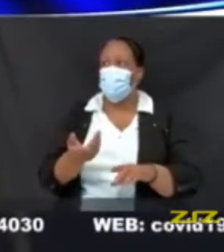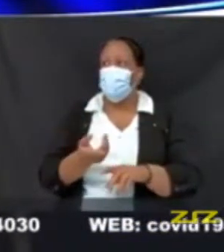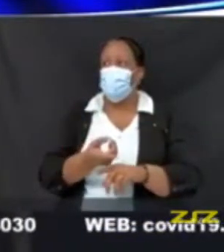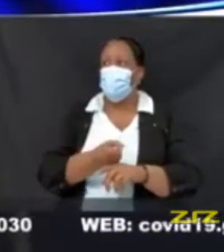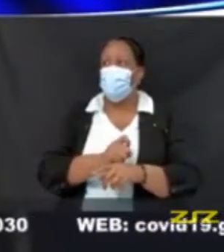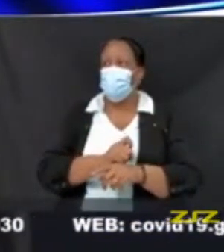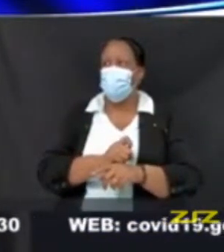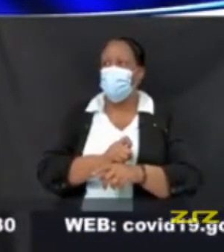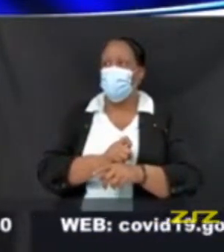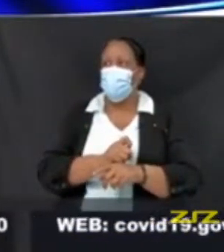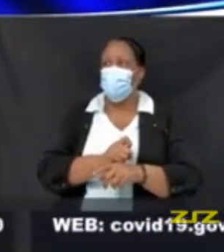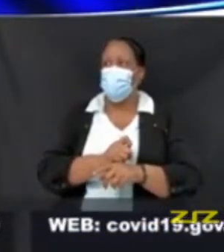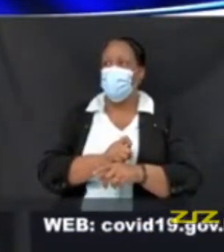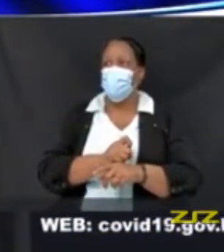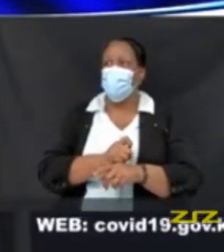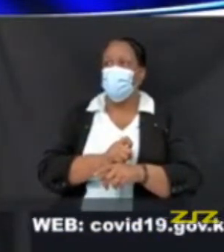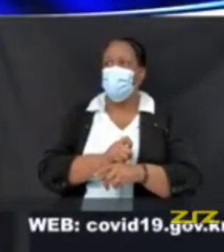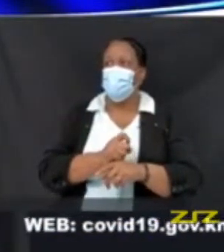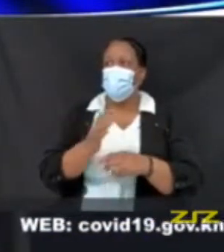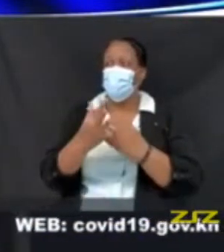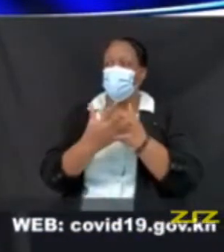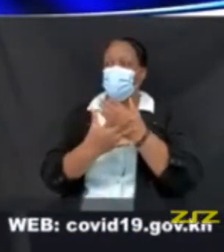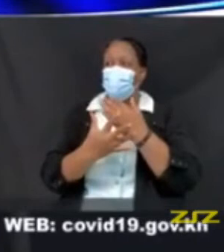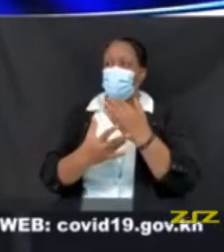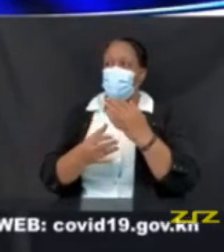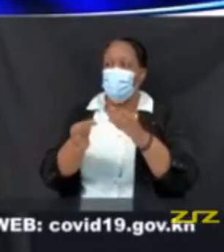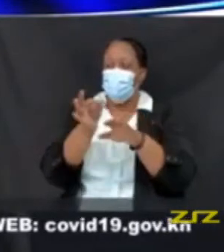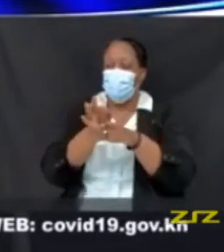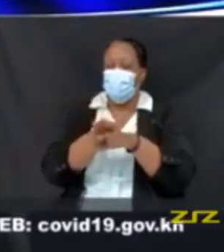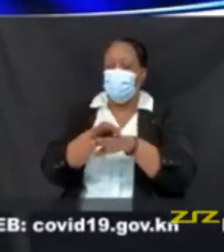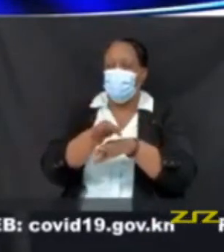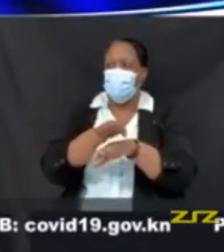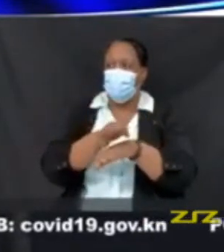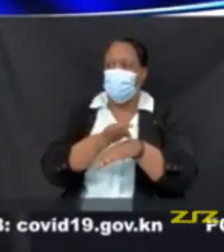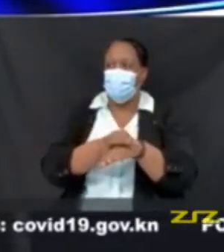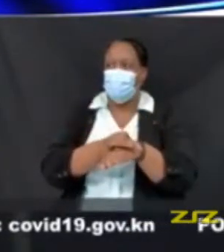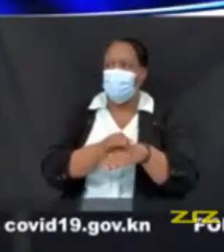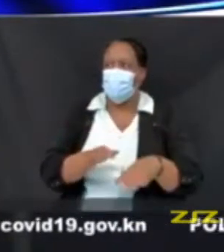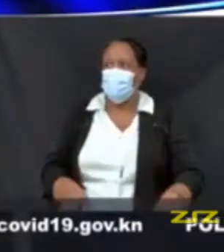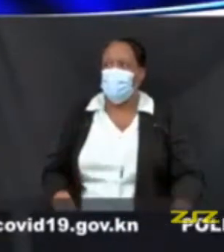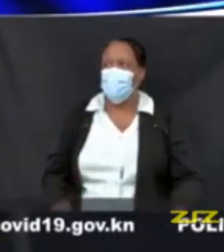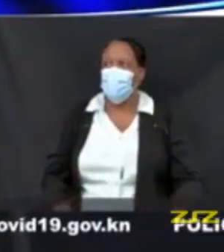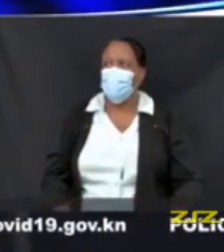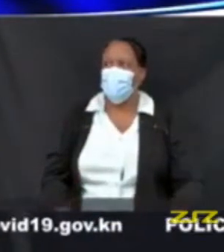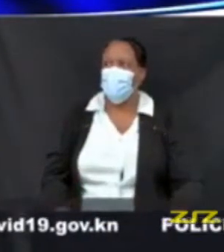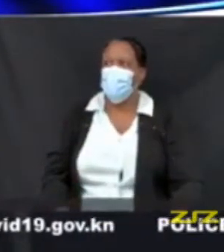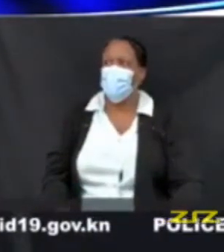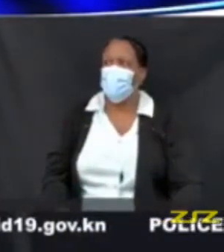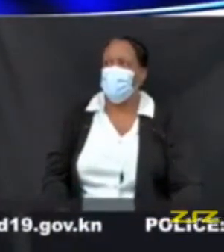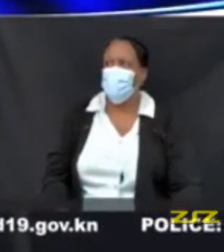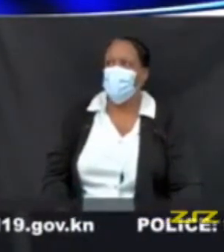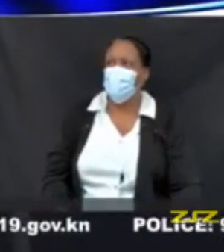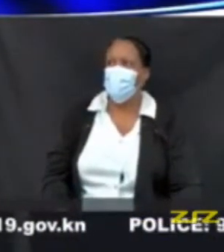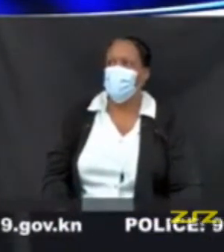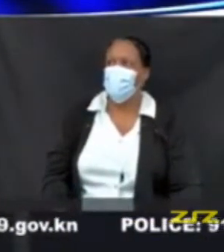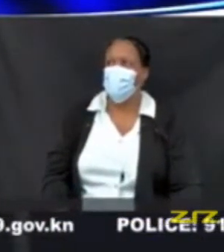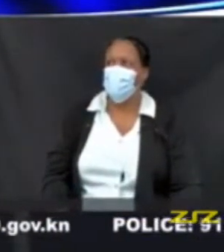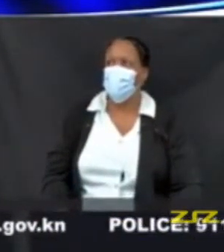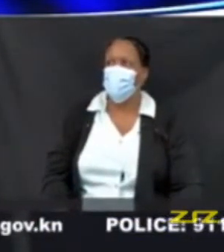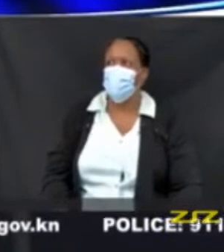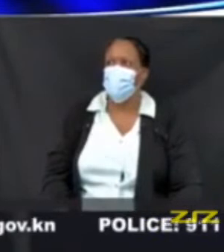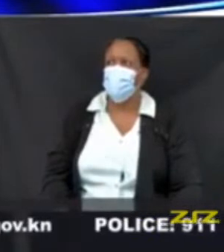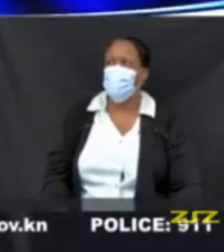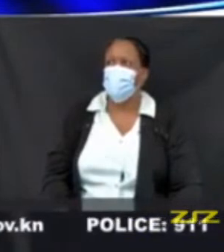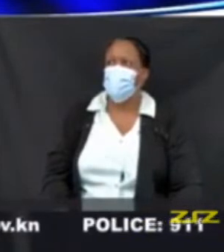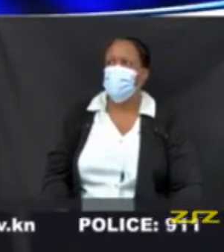would indicate that one has blood clots? Also, can the health department implement a program wherein a